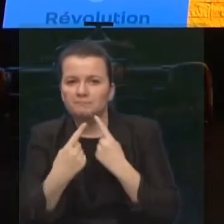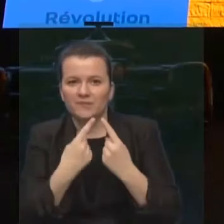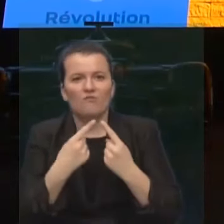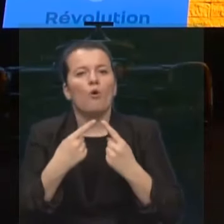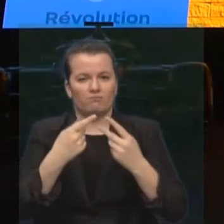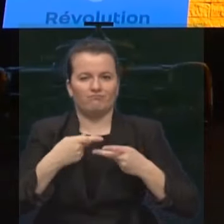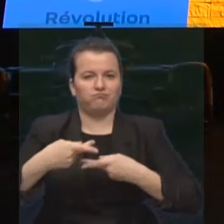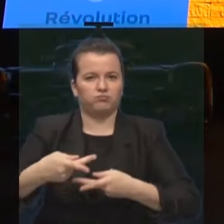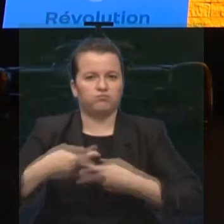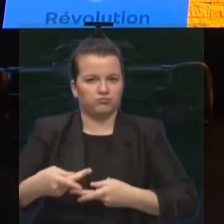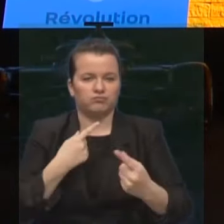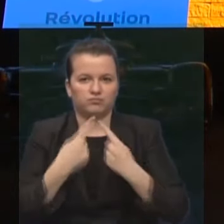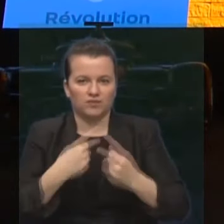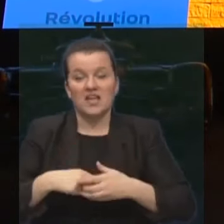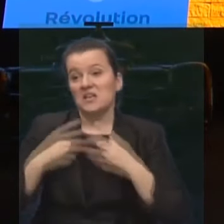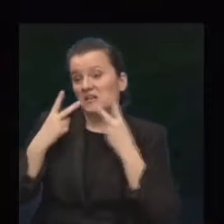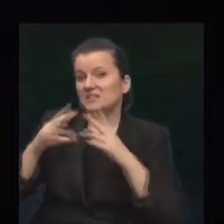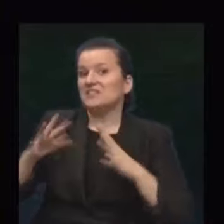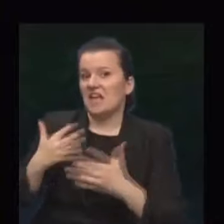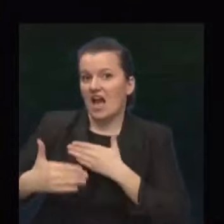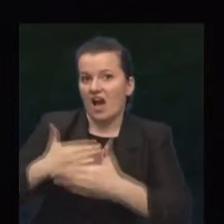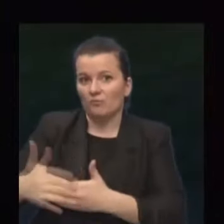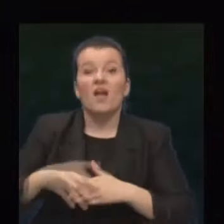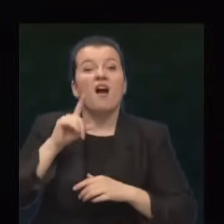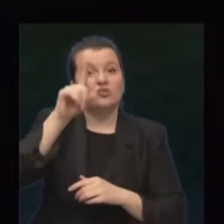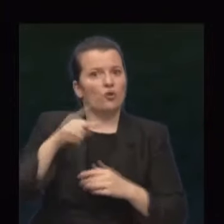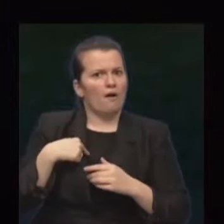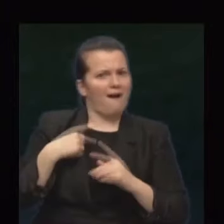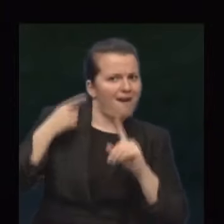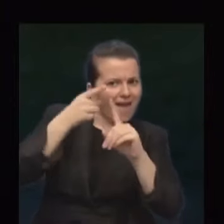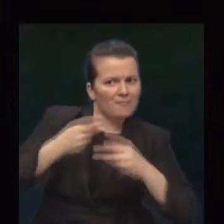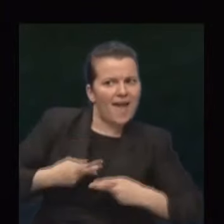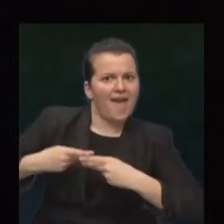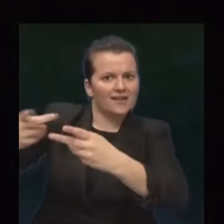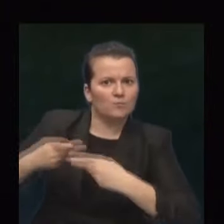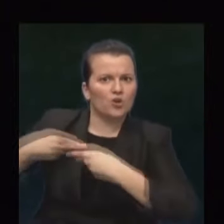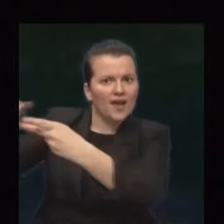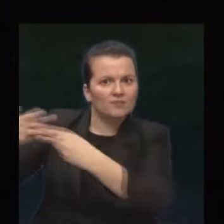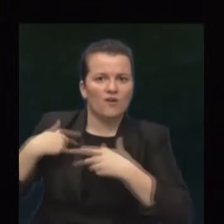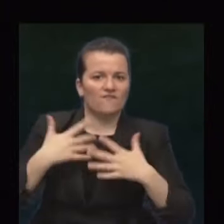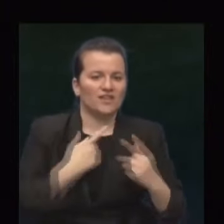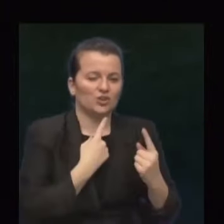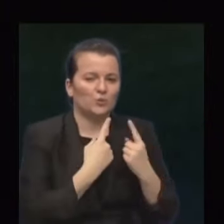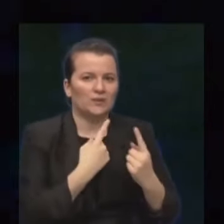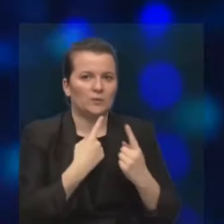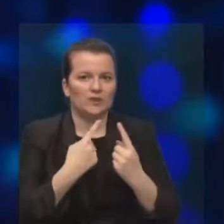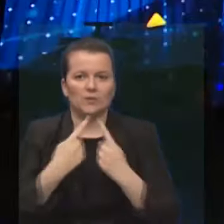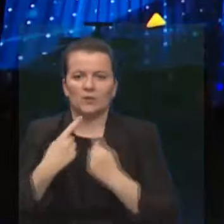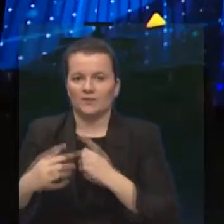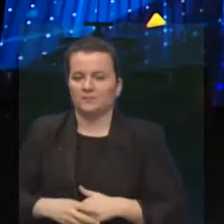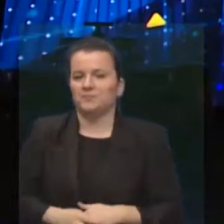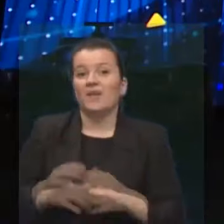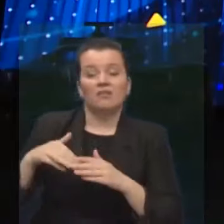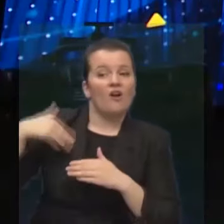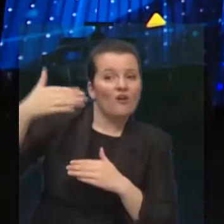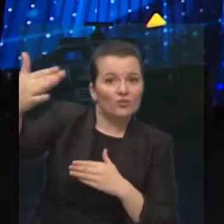restoring the foundations of performance, and we're preparing the future, and that's renovation. So